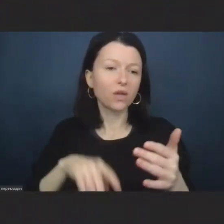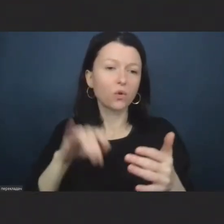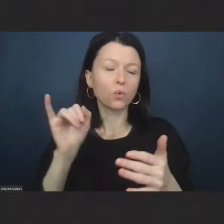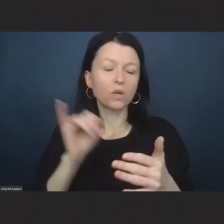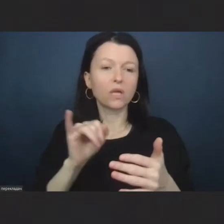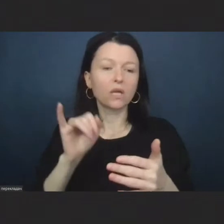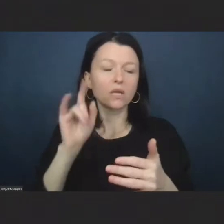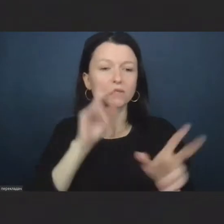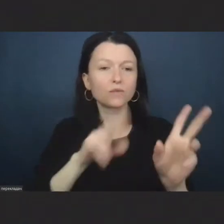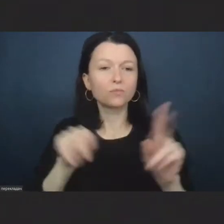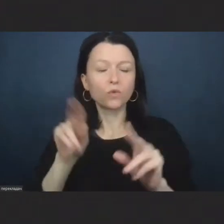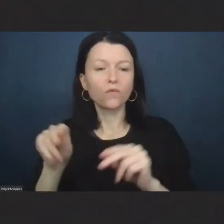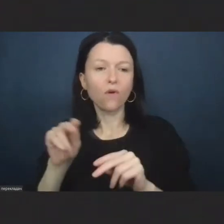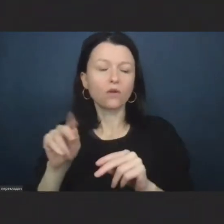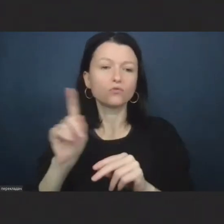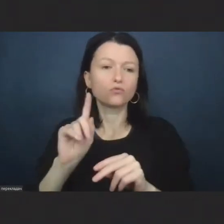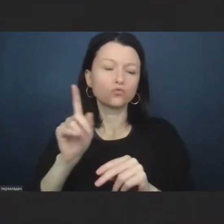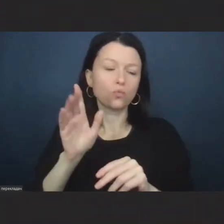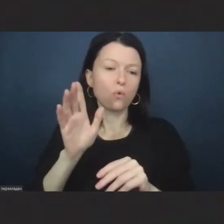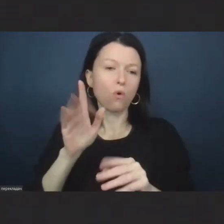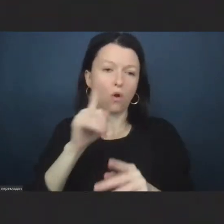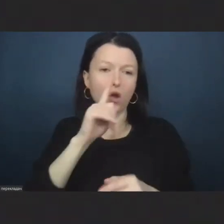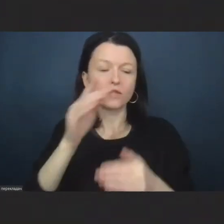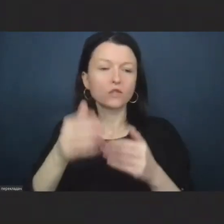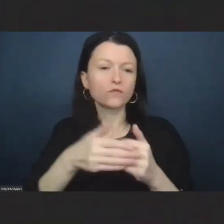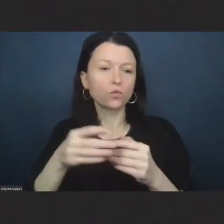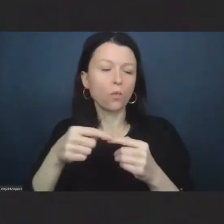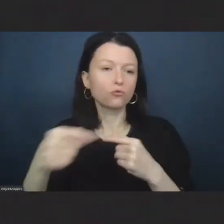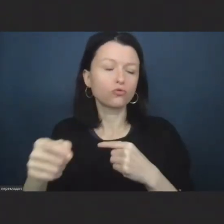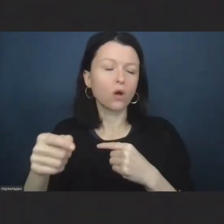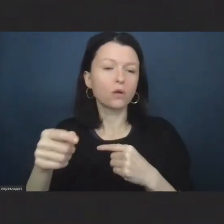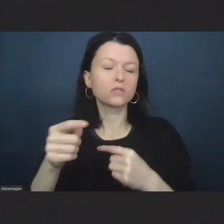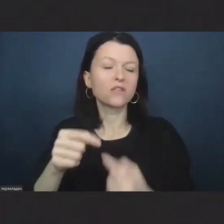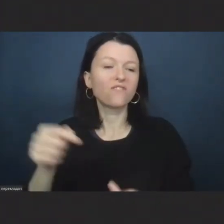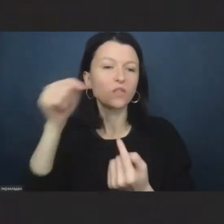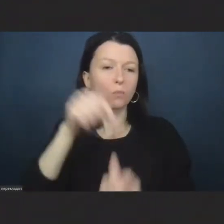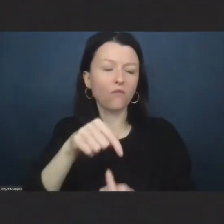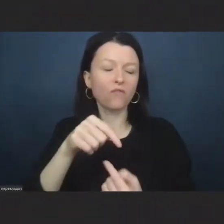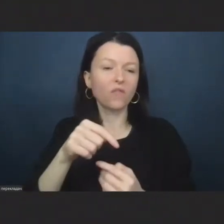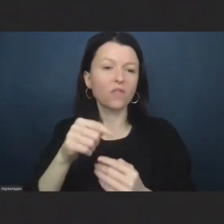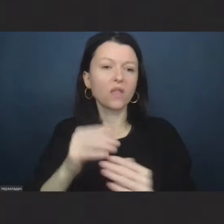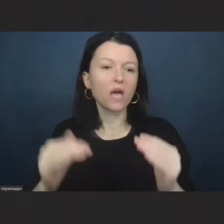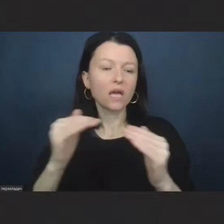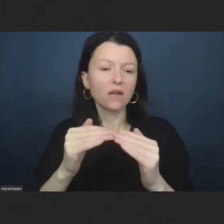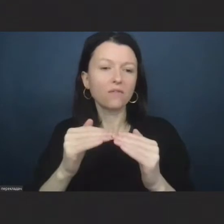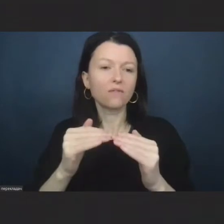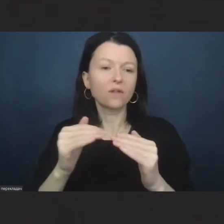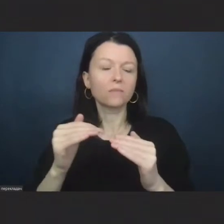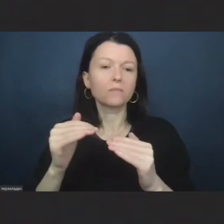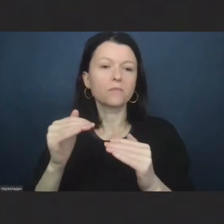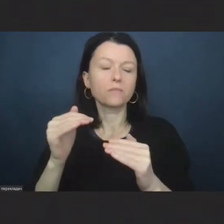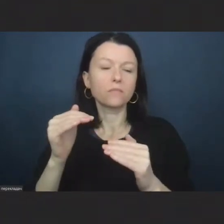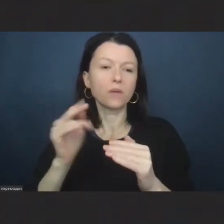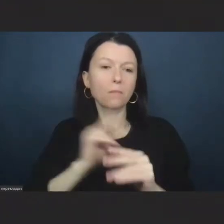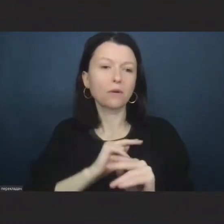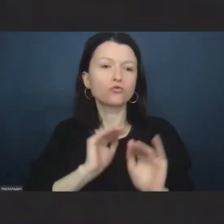disabilities. I believe and hope that very shortly a relative level of